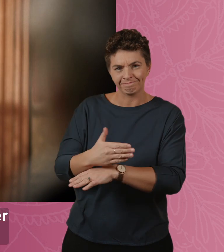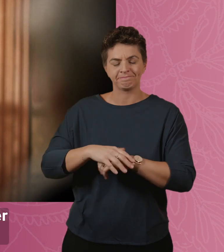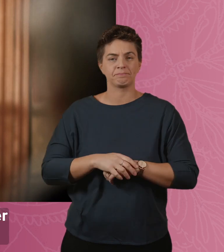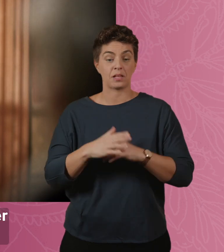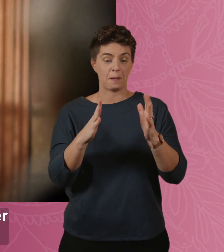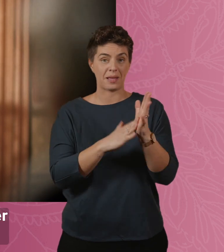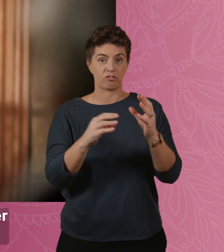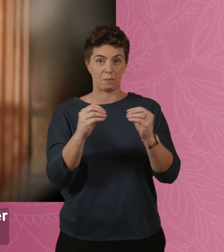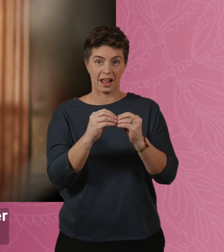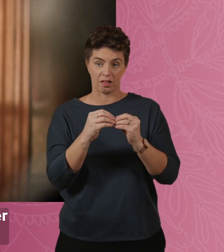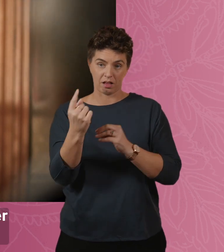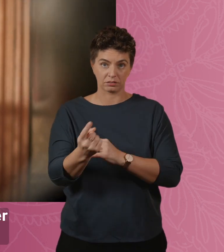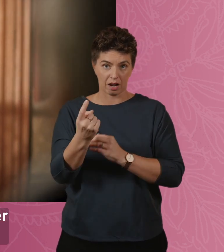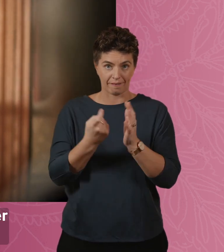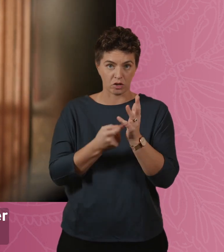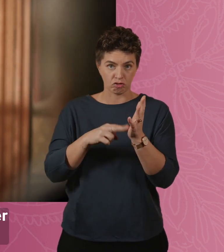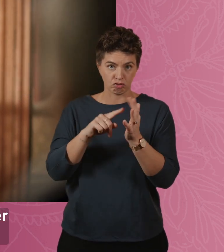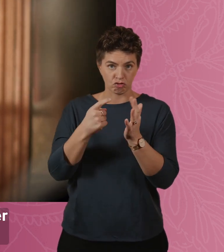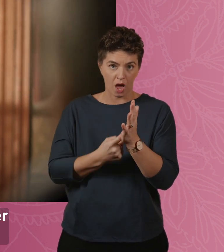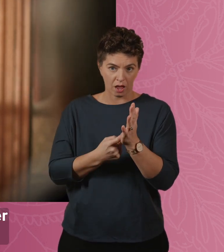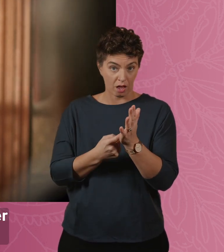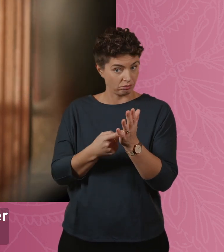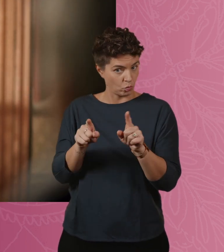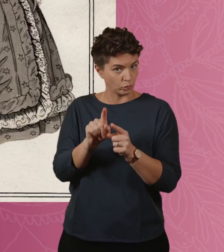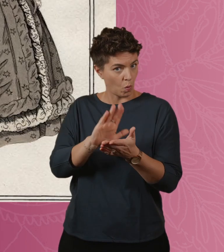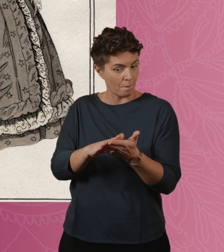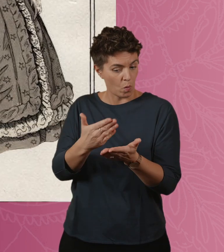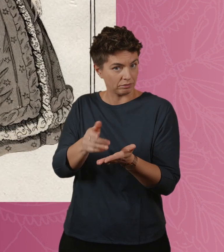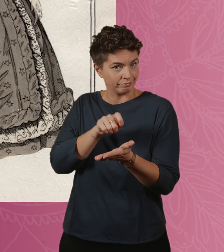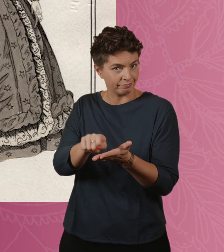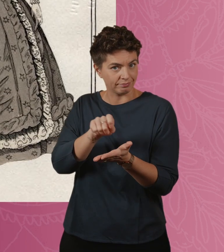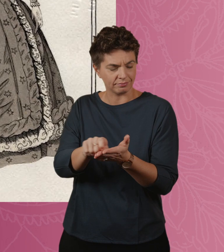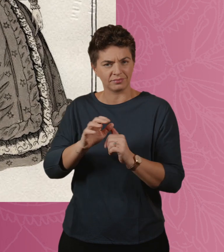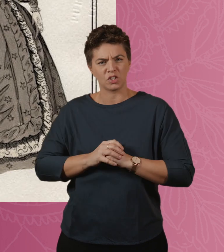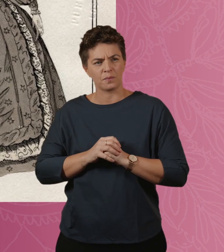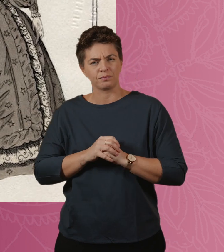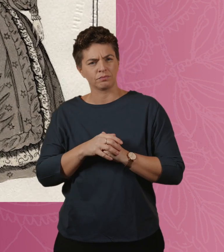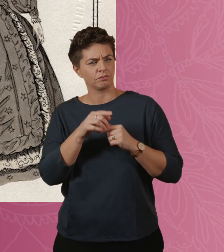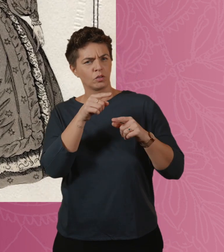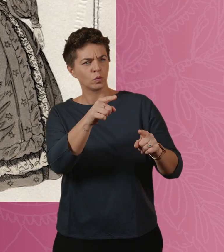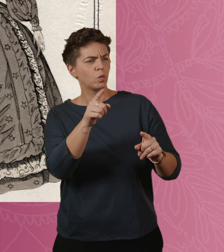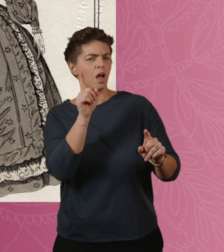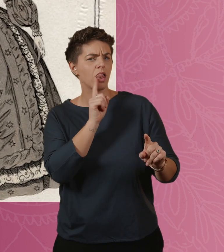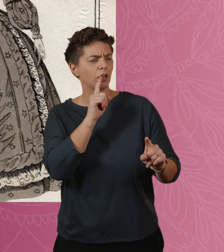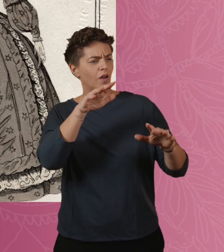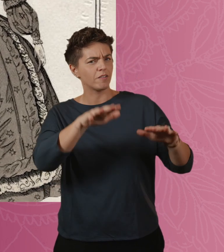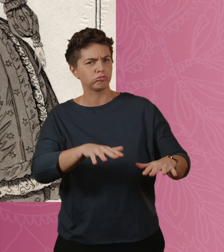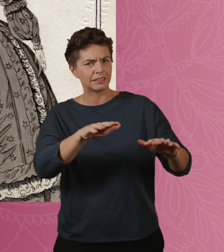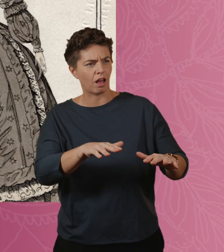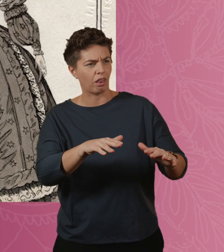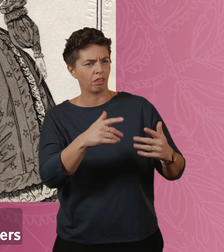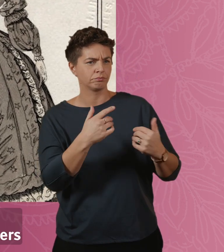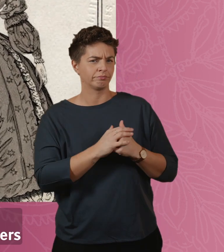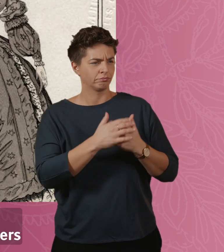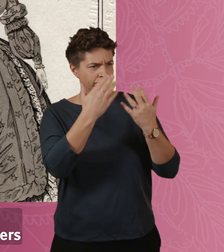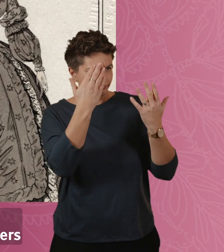Mary Bailey was another lace runner and a poet. You, ladies of Britain, we most humbly